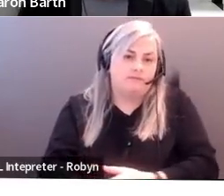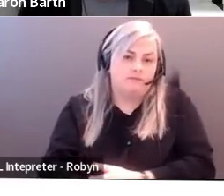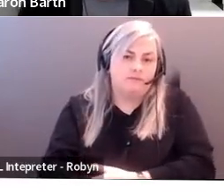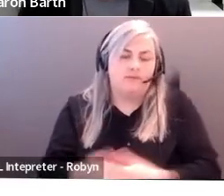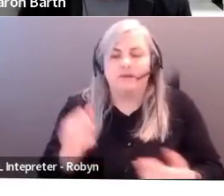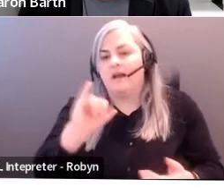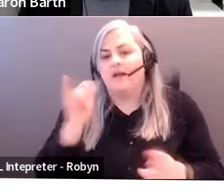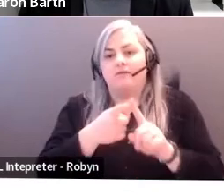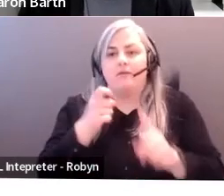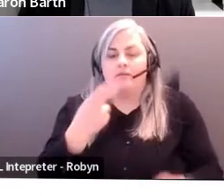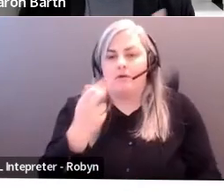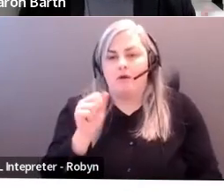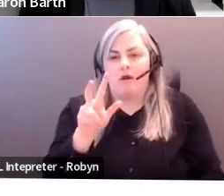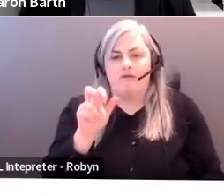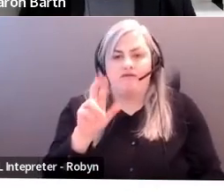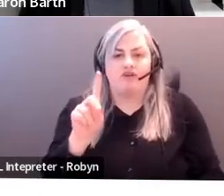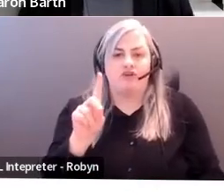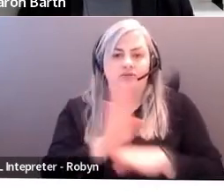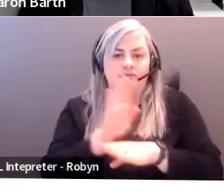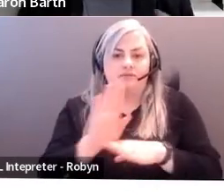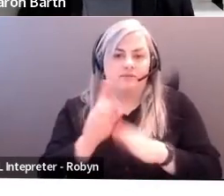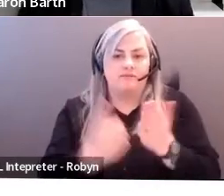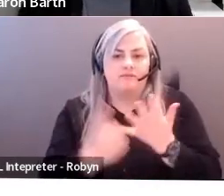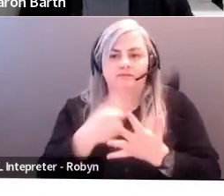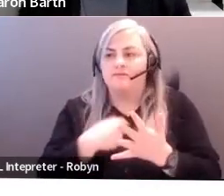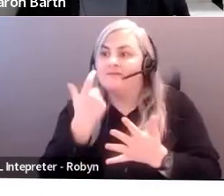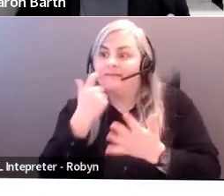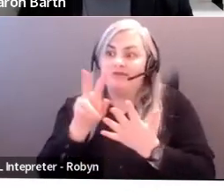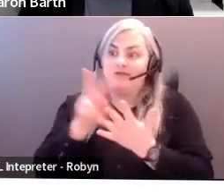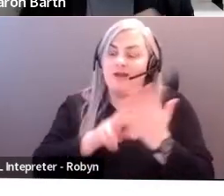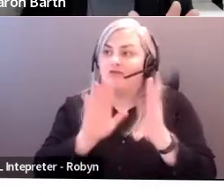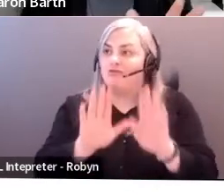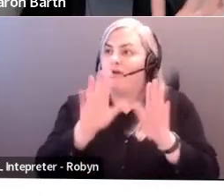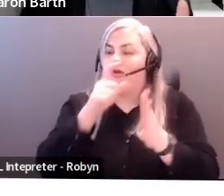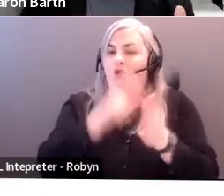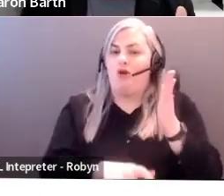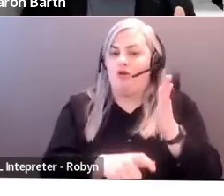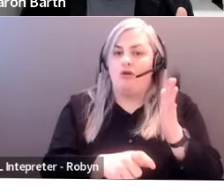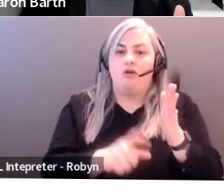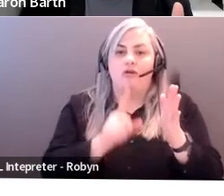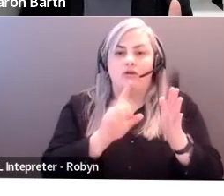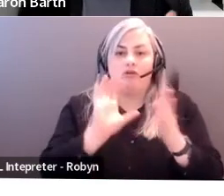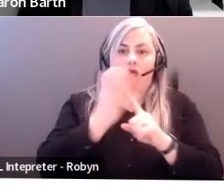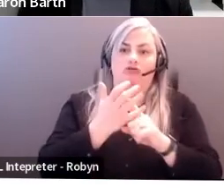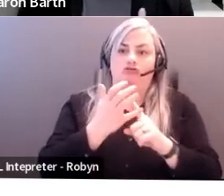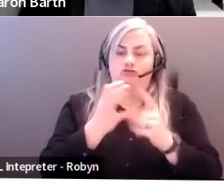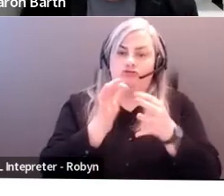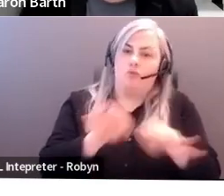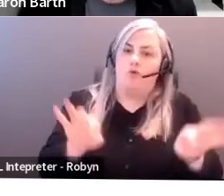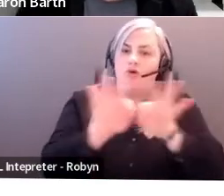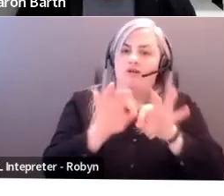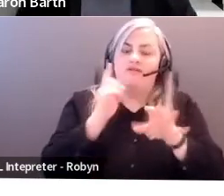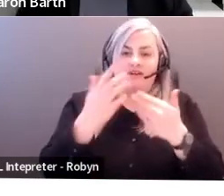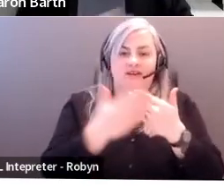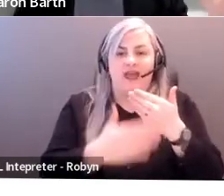Harvard Business Review. I just read this great article on how important culture is. And for